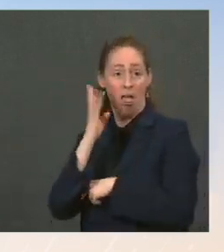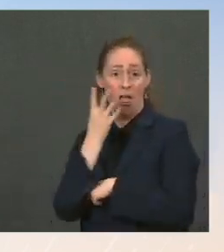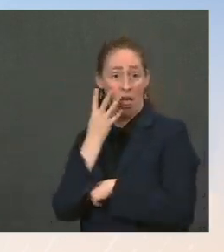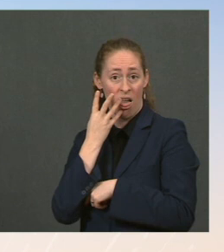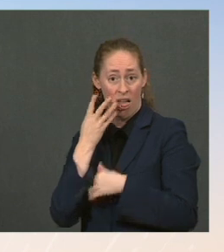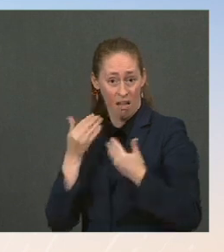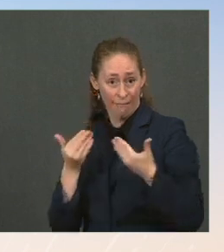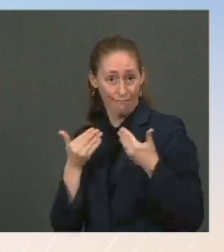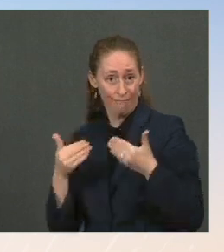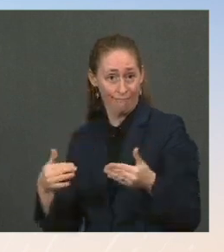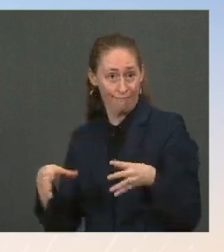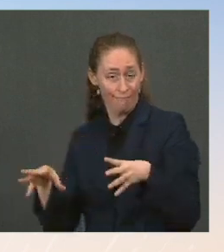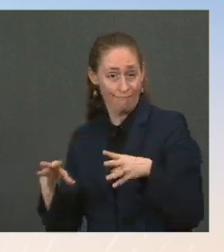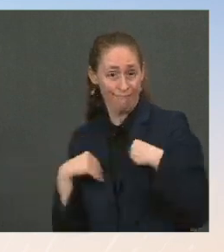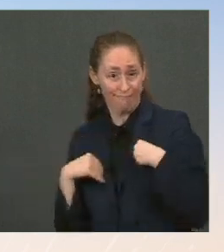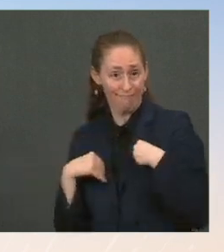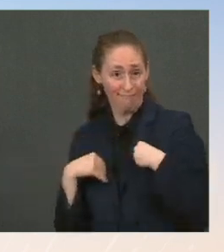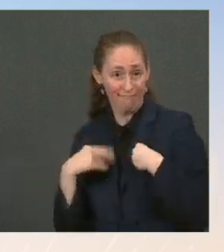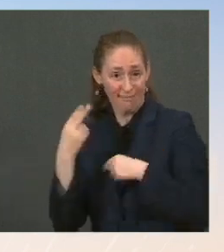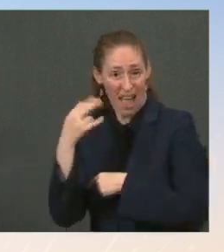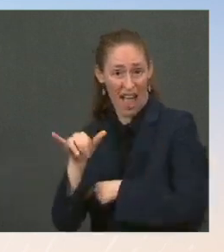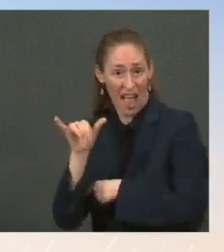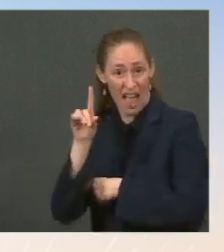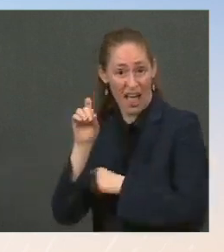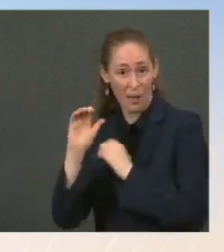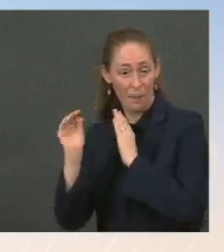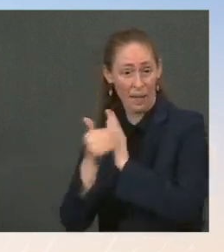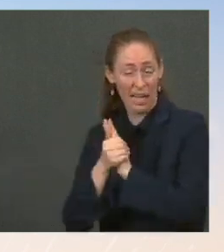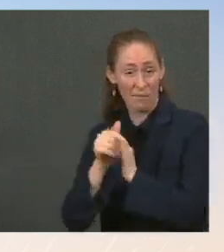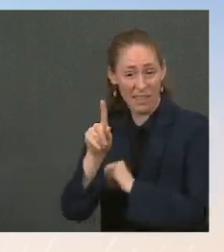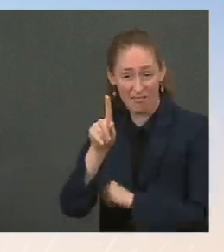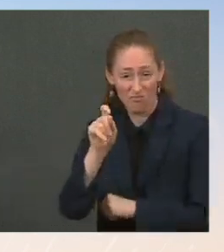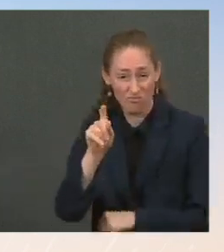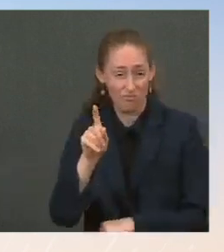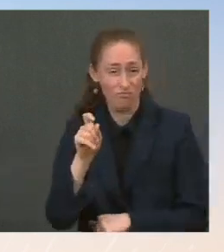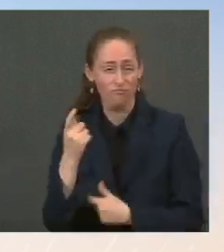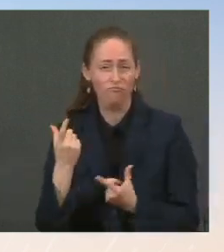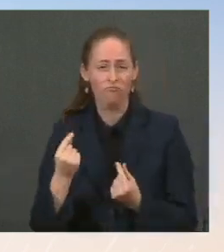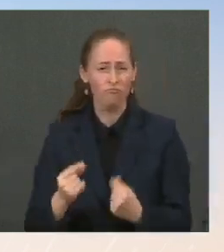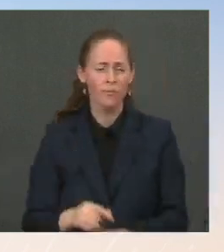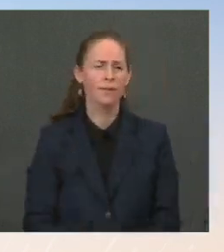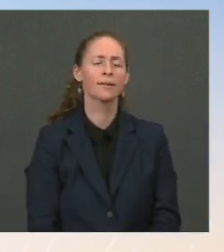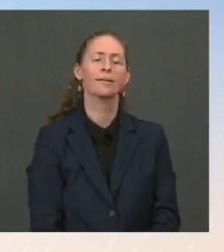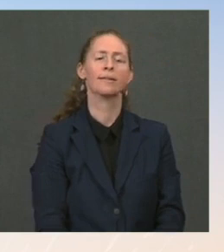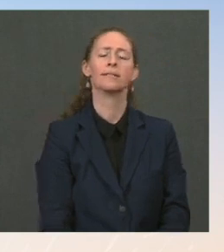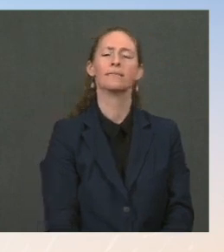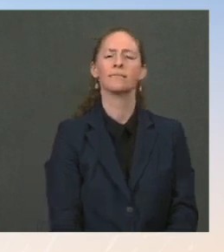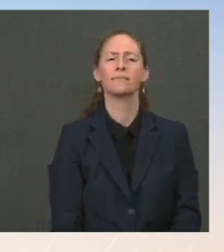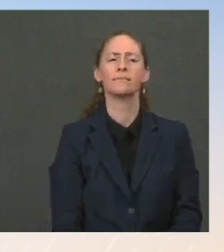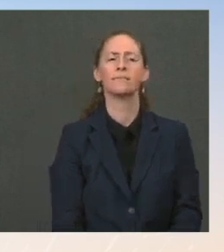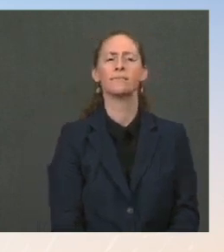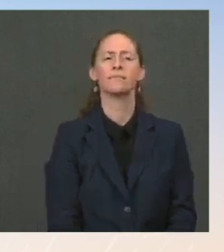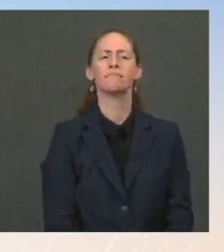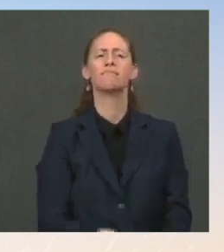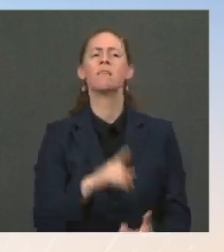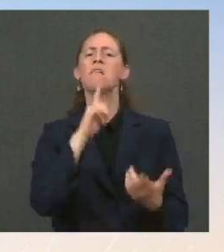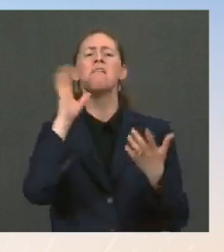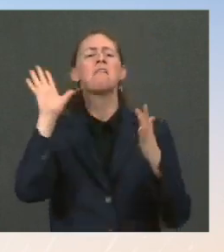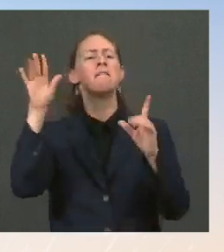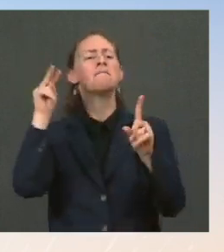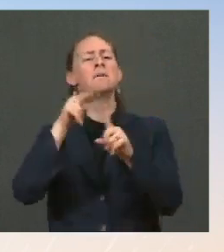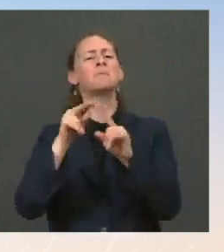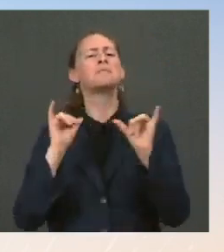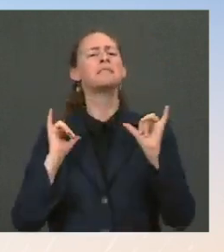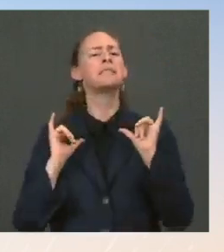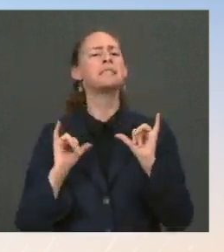that's a lot of his supporters believe strongly in? Well, the president's position hasn't changed. The context of his comments